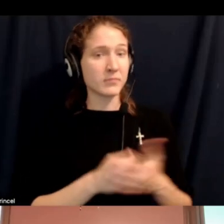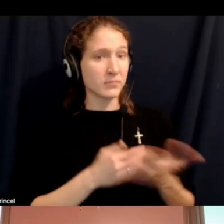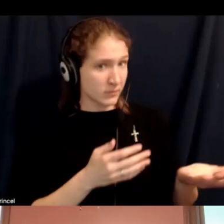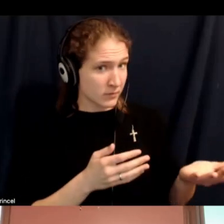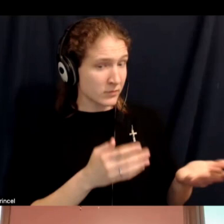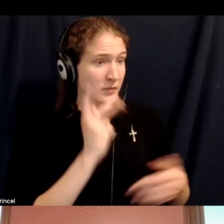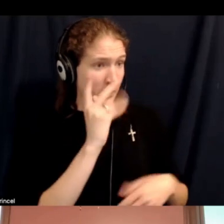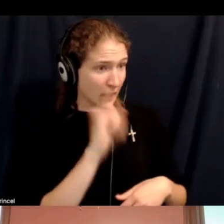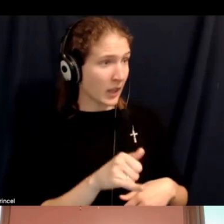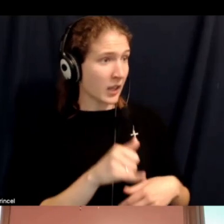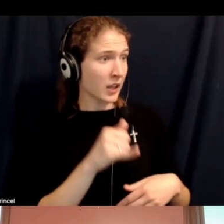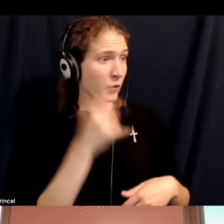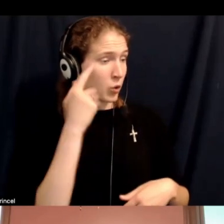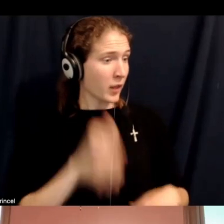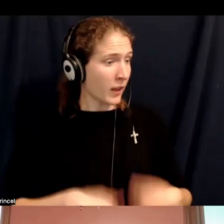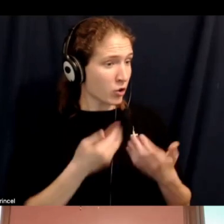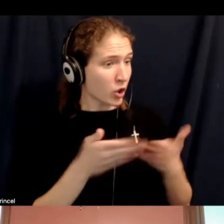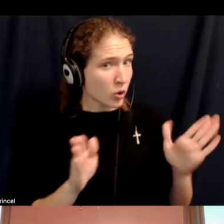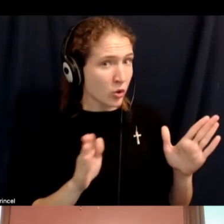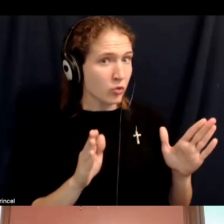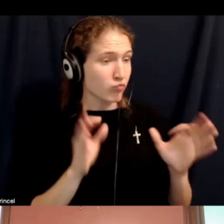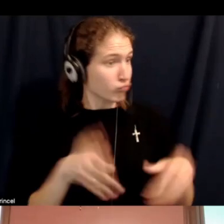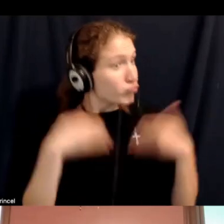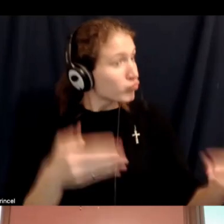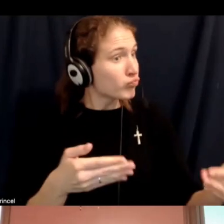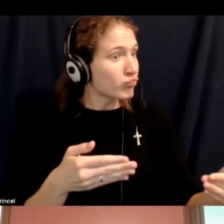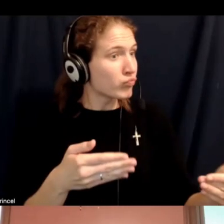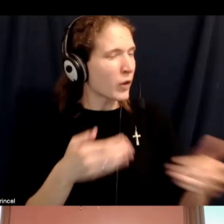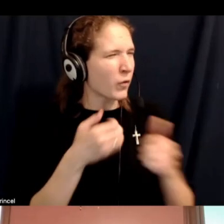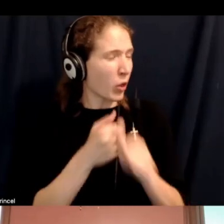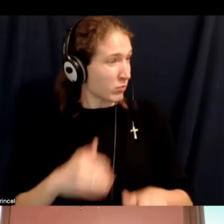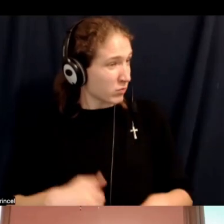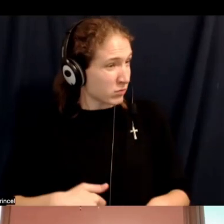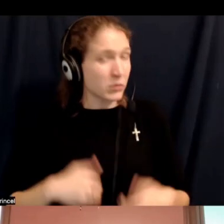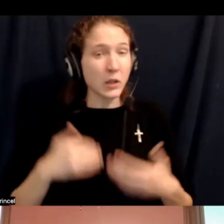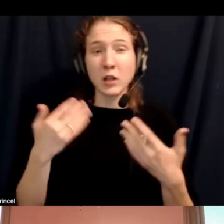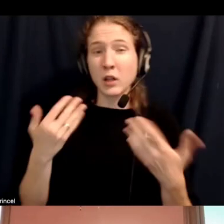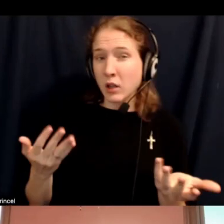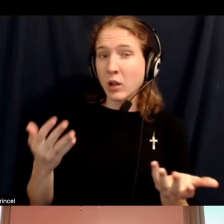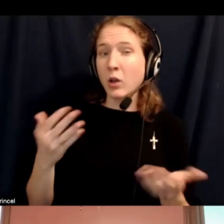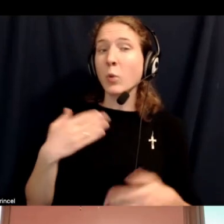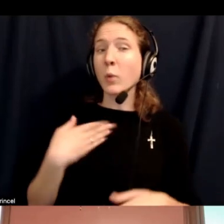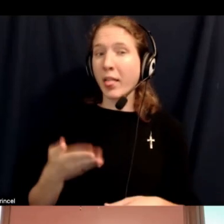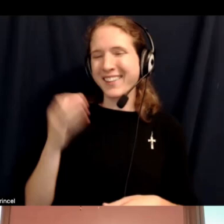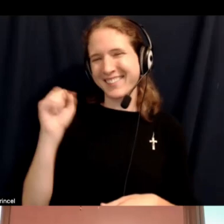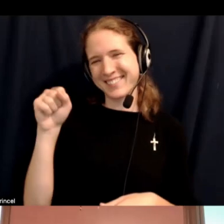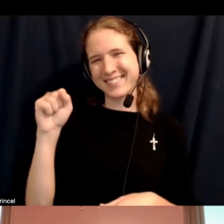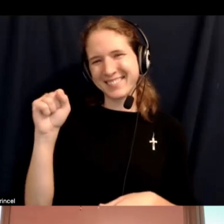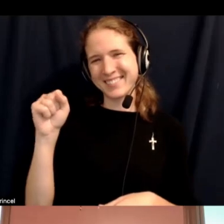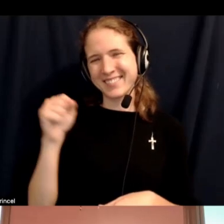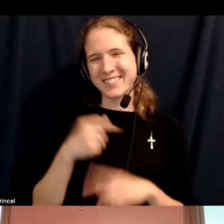life? Am I what? Impulsive in other areas of your life. Well, I have been, but